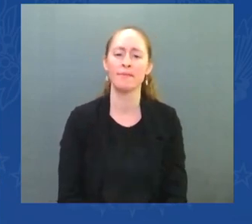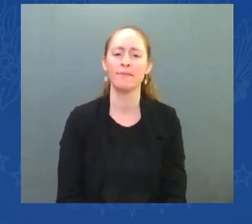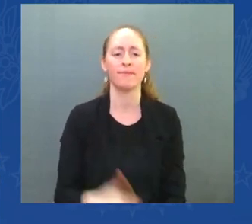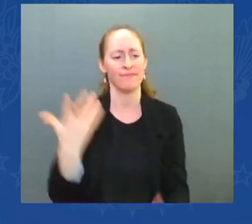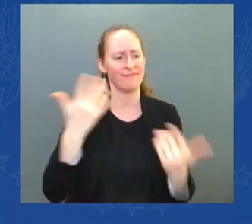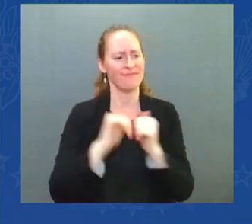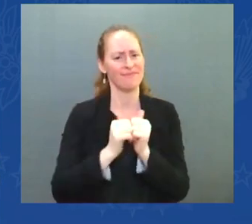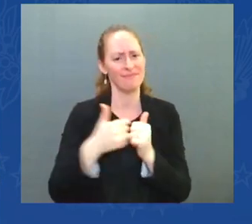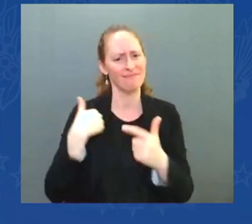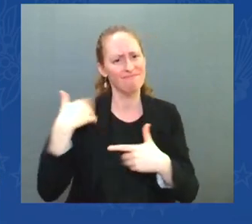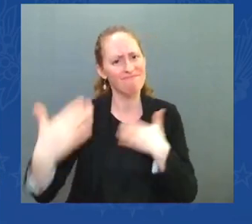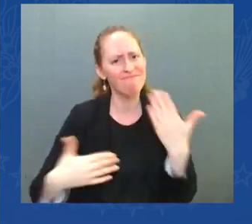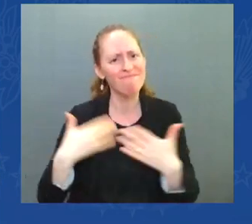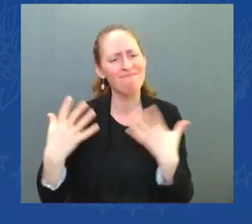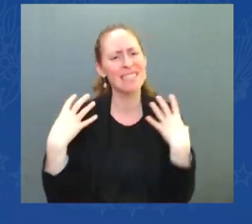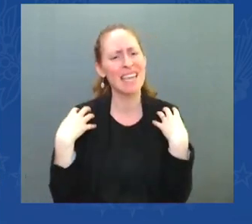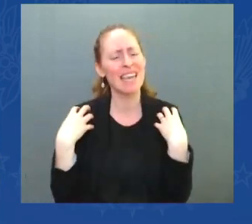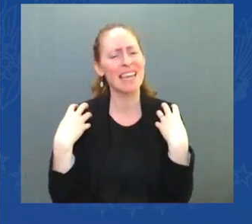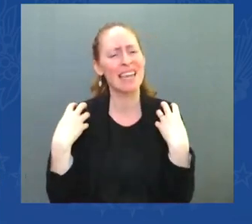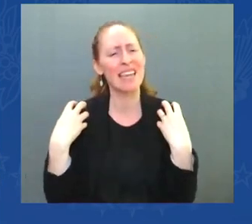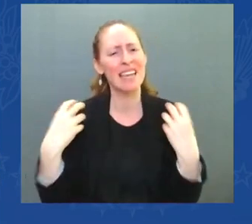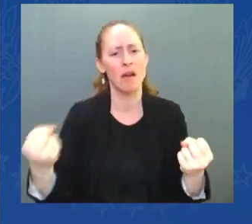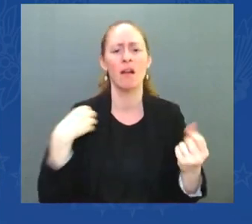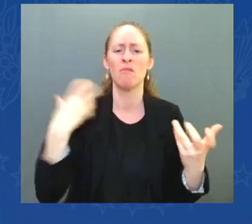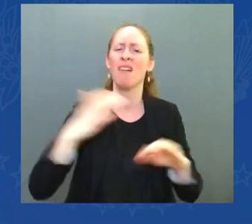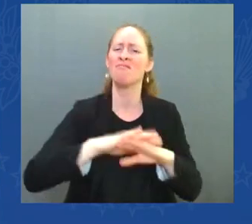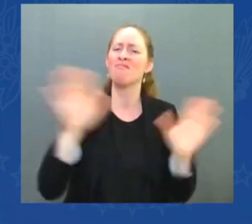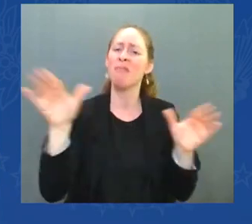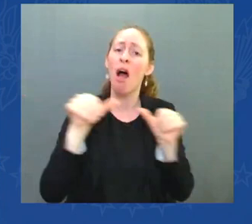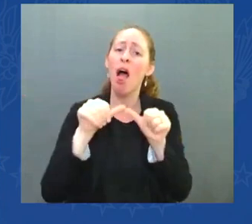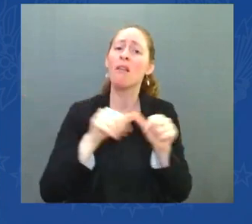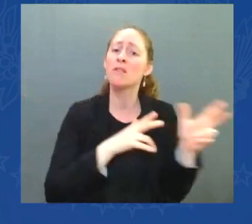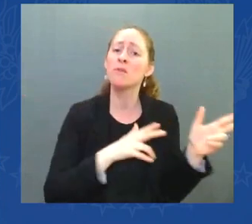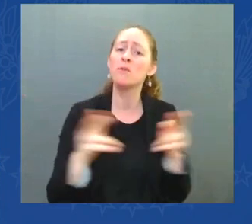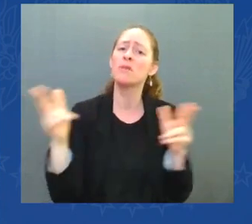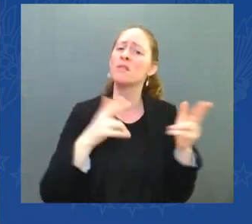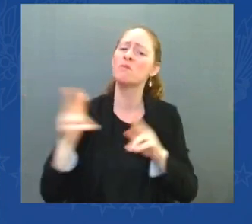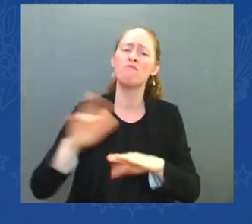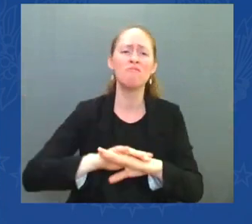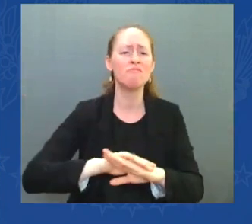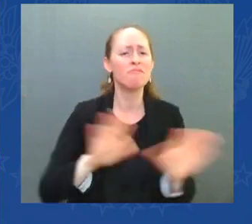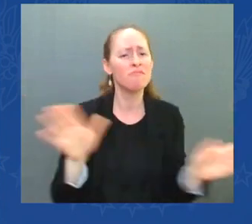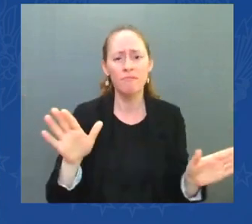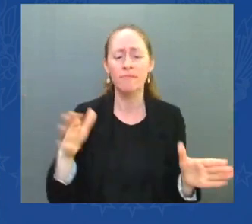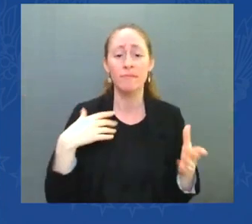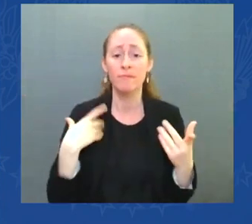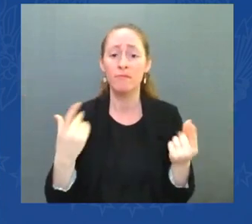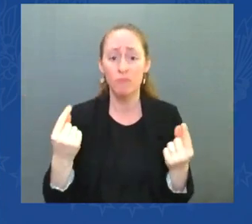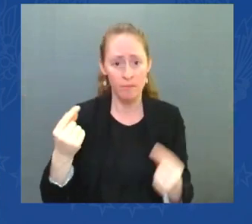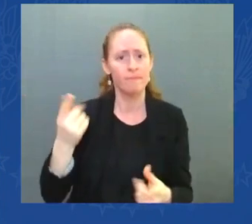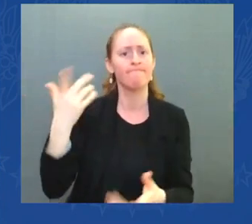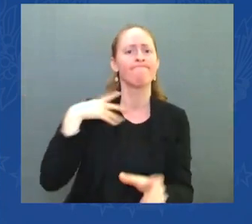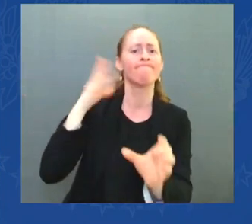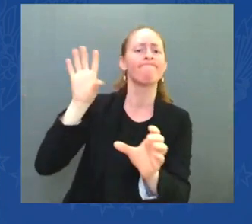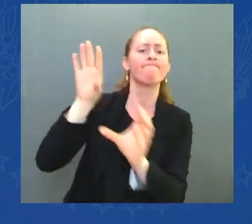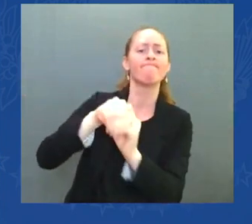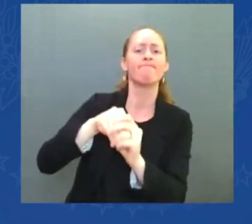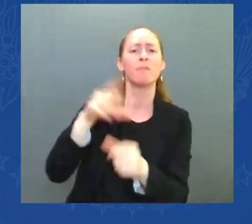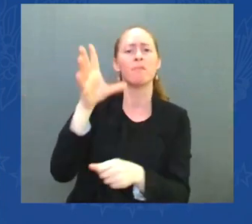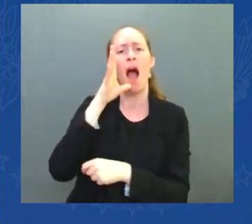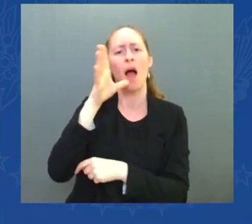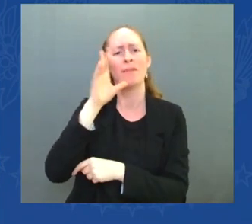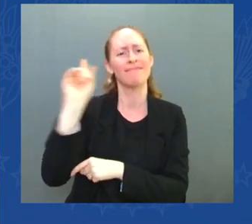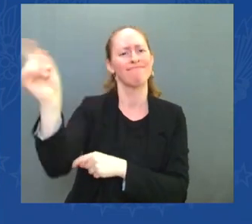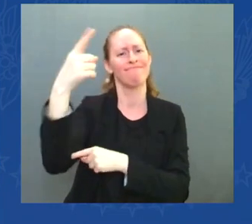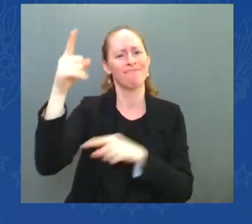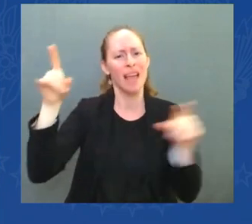So my family and I joined Everytown for Gun Safety, Moms Demand Action, and Students Demand Action. And we worked with thousands of other young